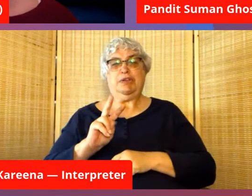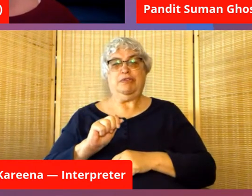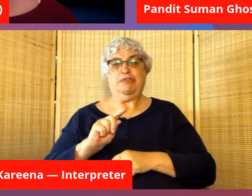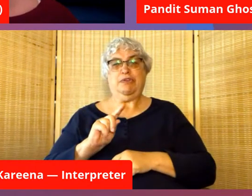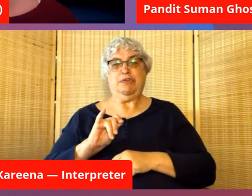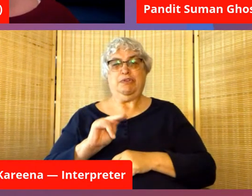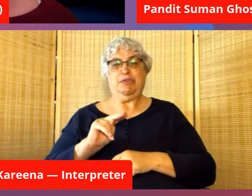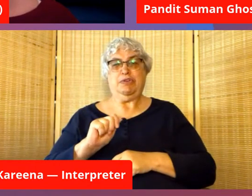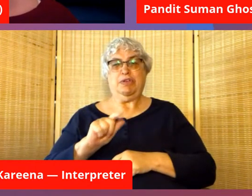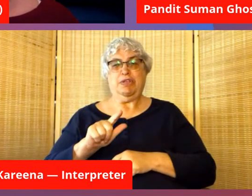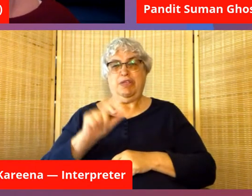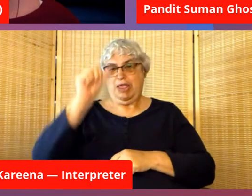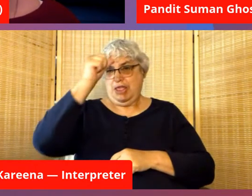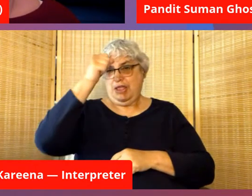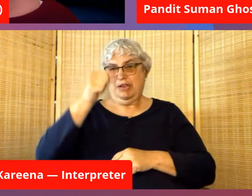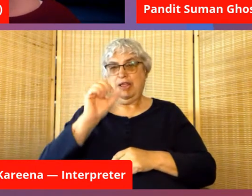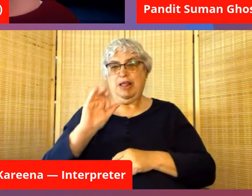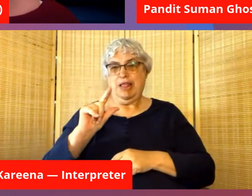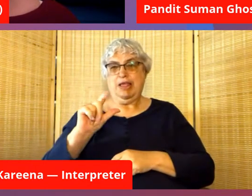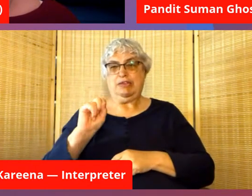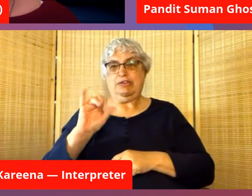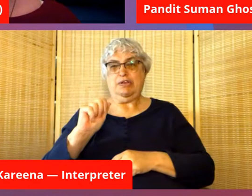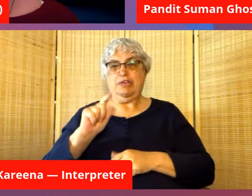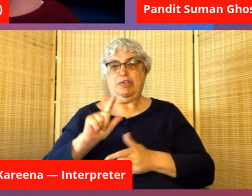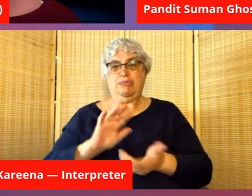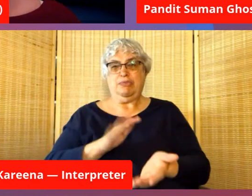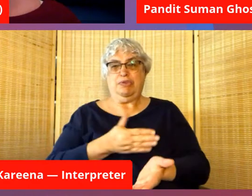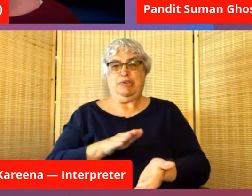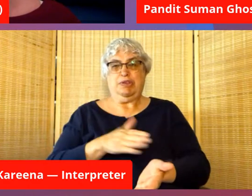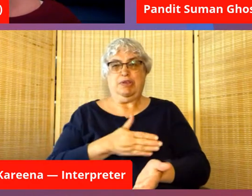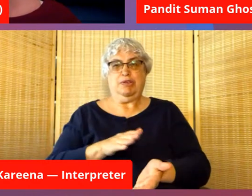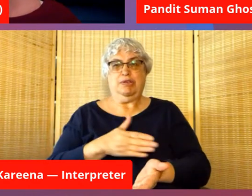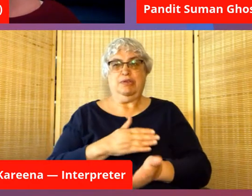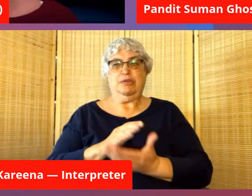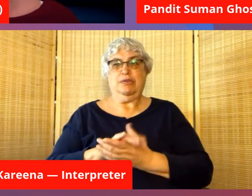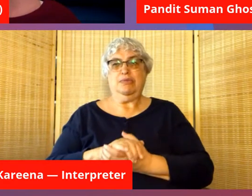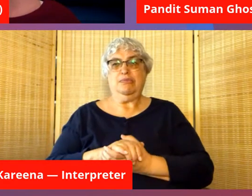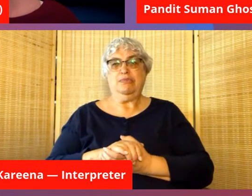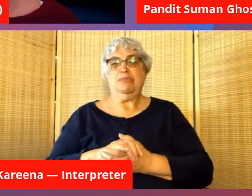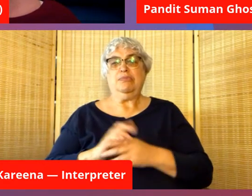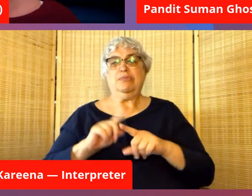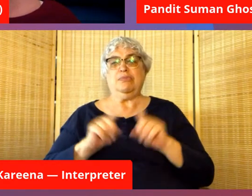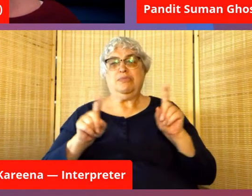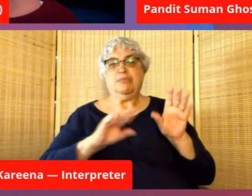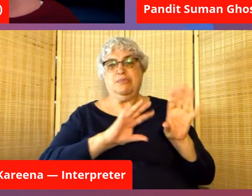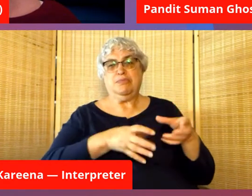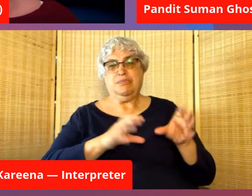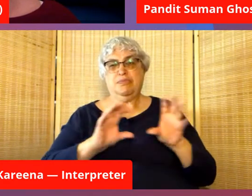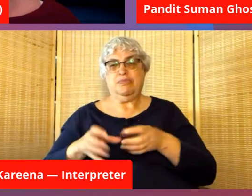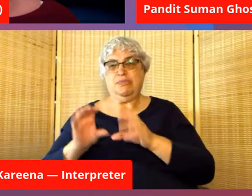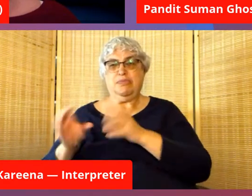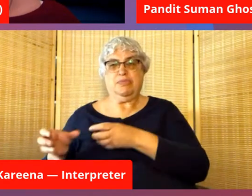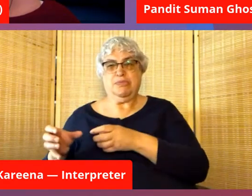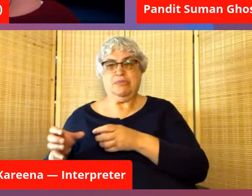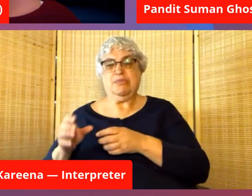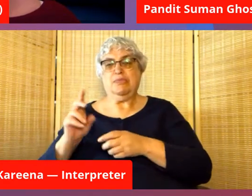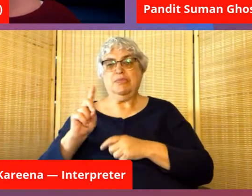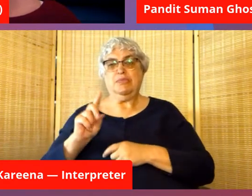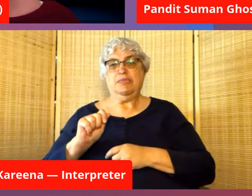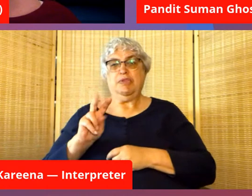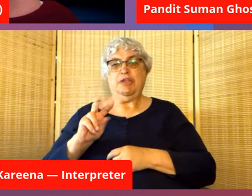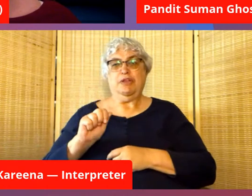genre of Indian classical music. So there are different segments of devotional music there, but there are